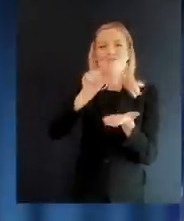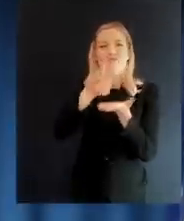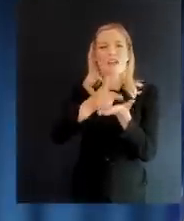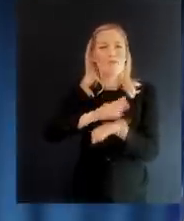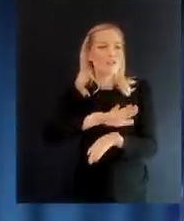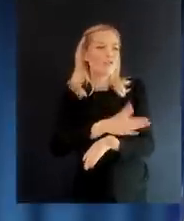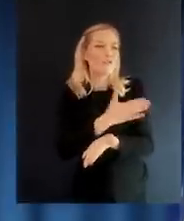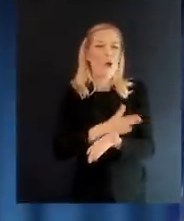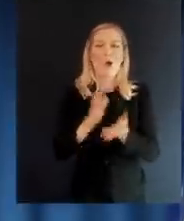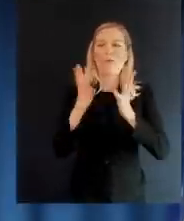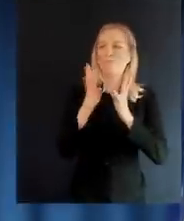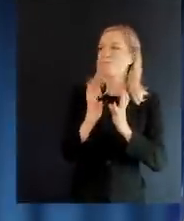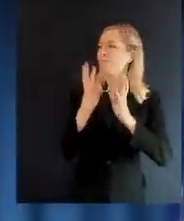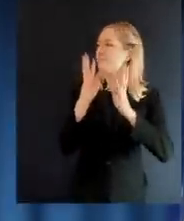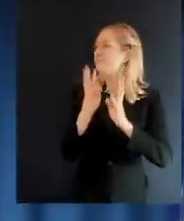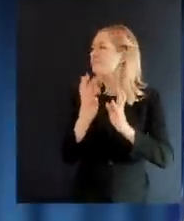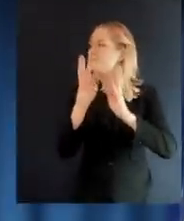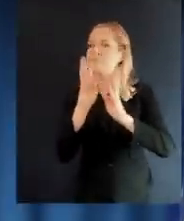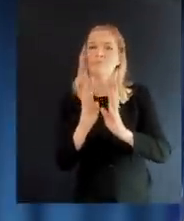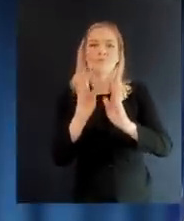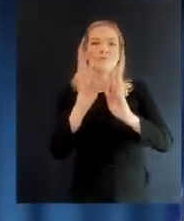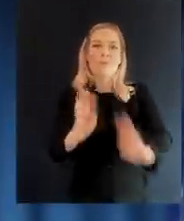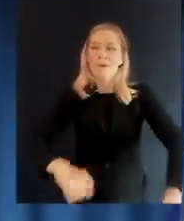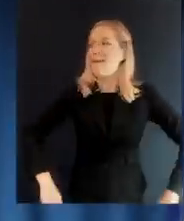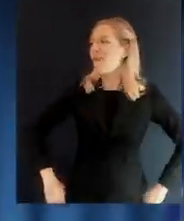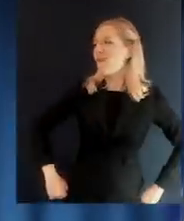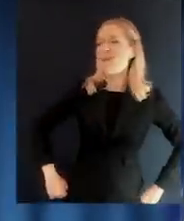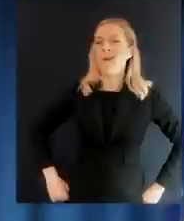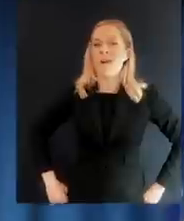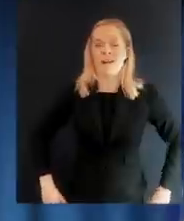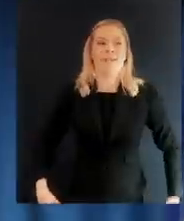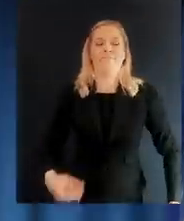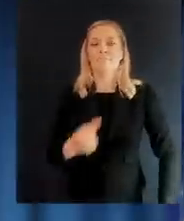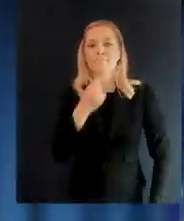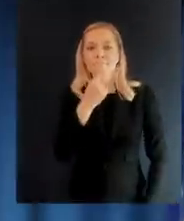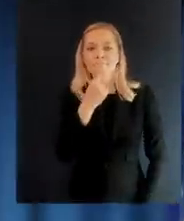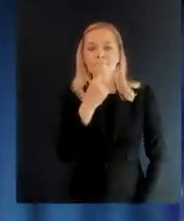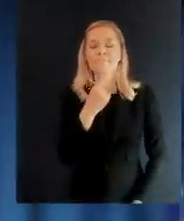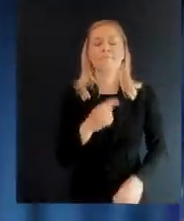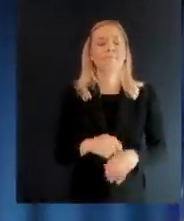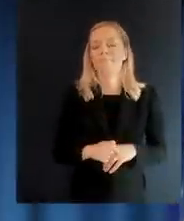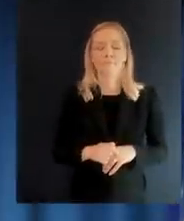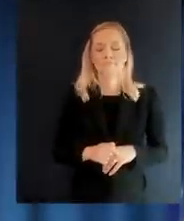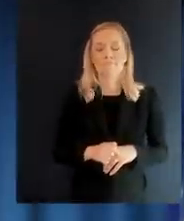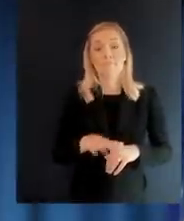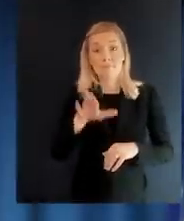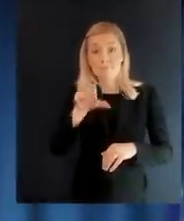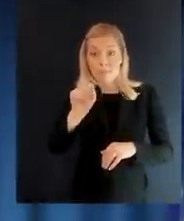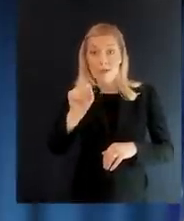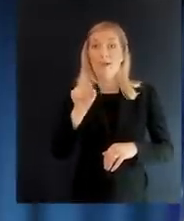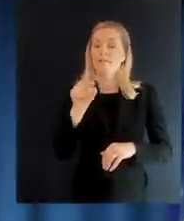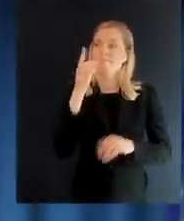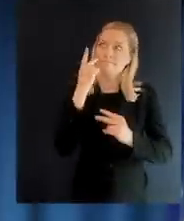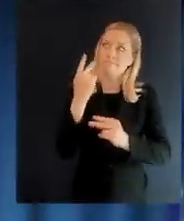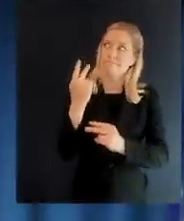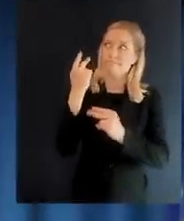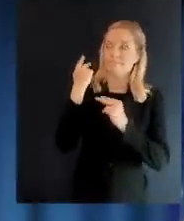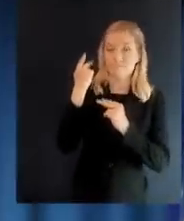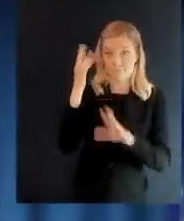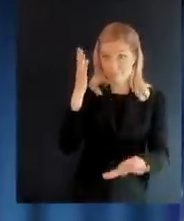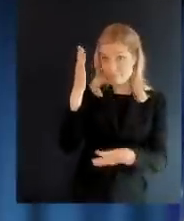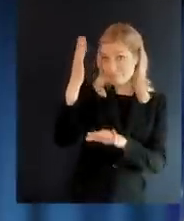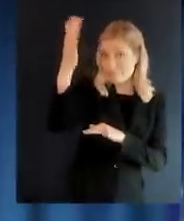anymore. What we will remember are the sacrifices first responders and healthcare workers have made, many of whom are among us.